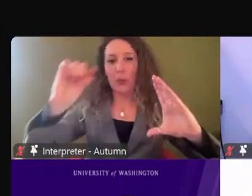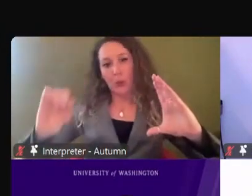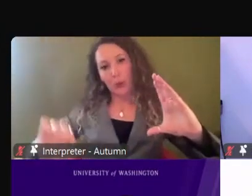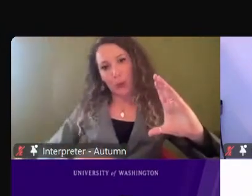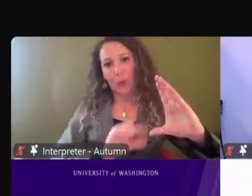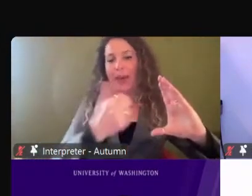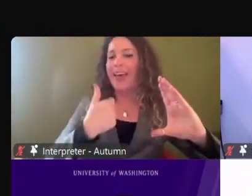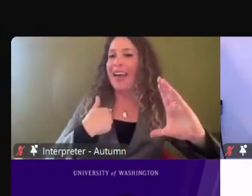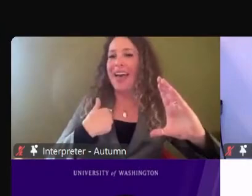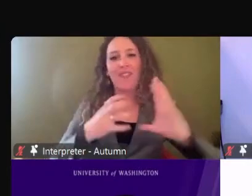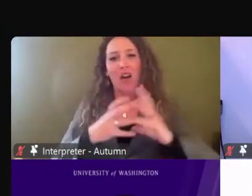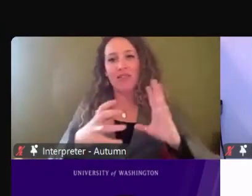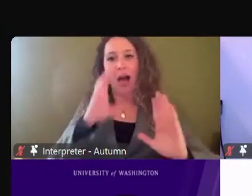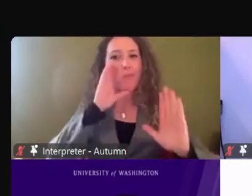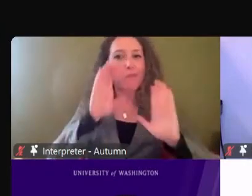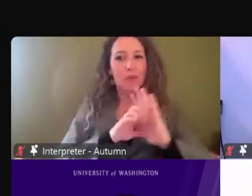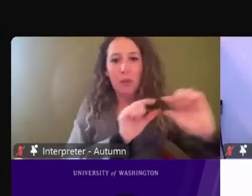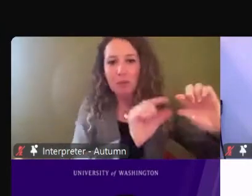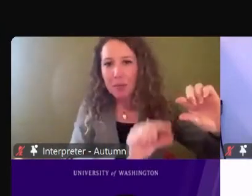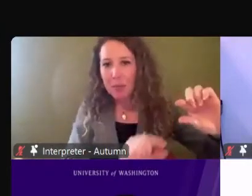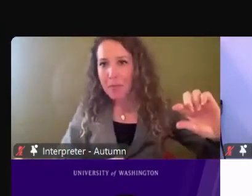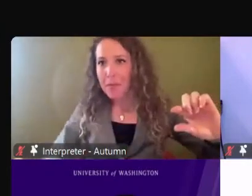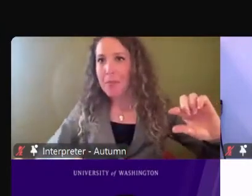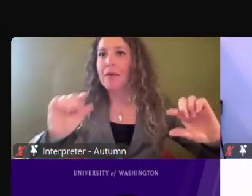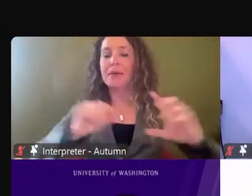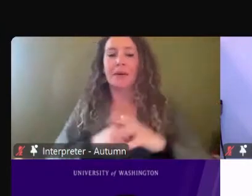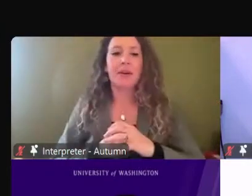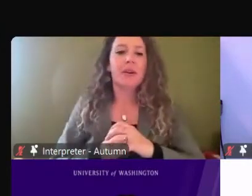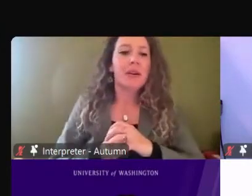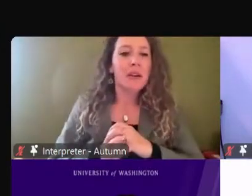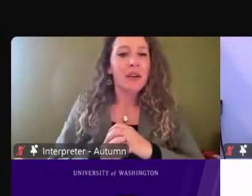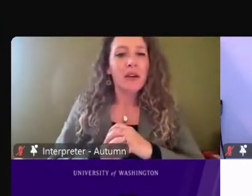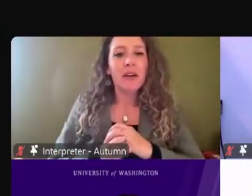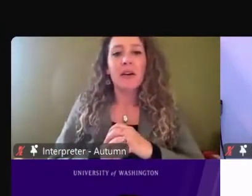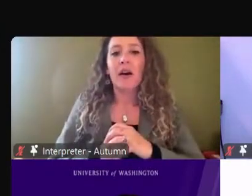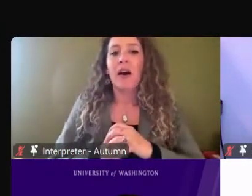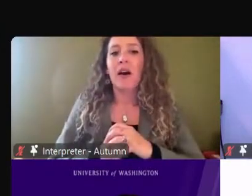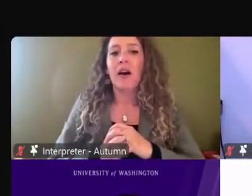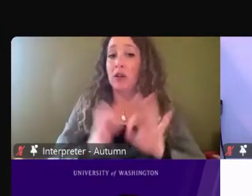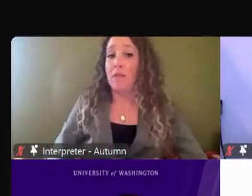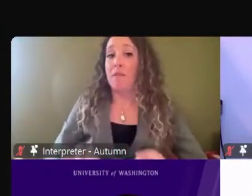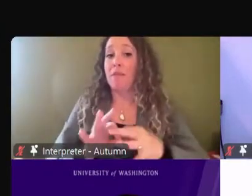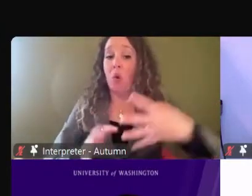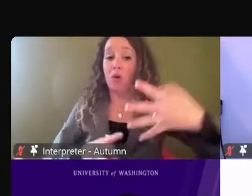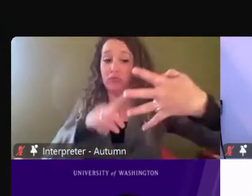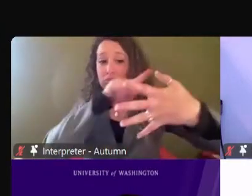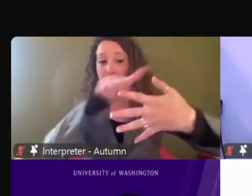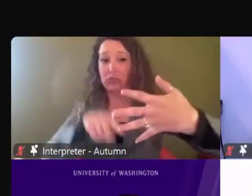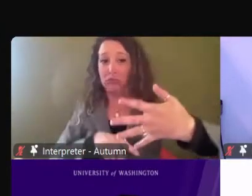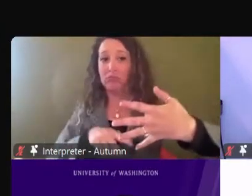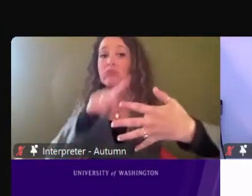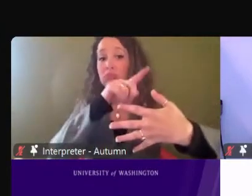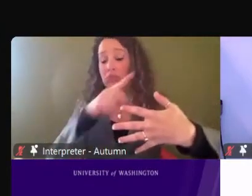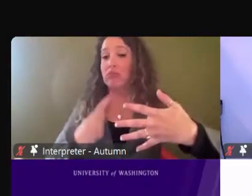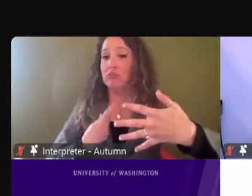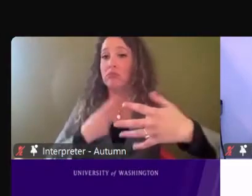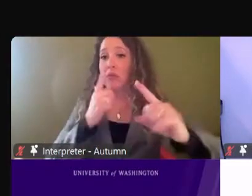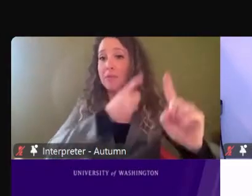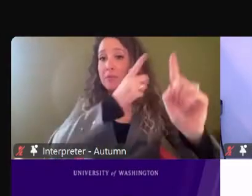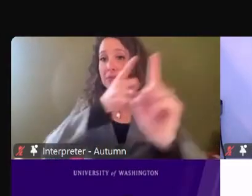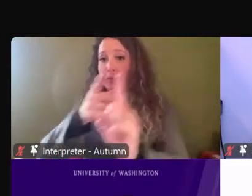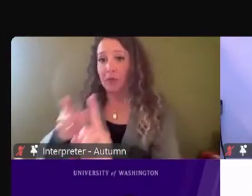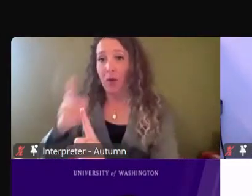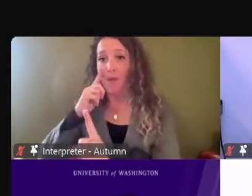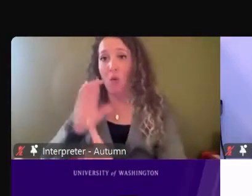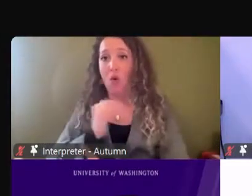variety of accessibility icons and bullet points of the core tenets that we use to frame our work.